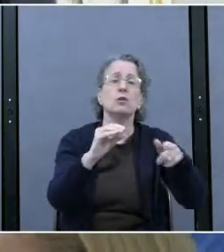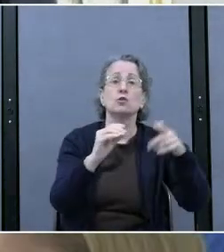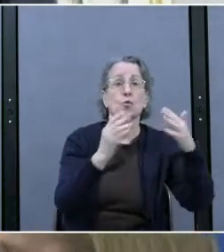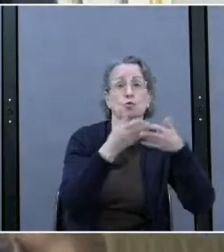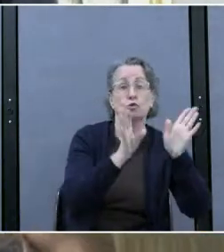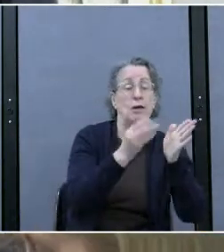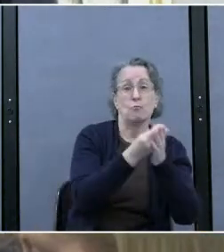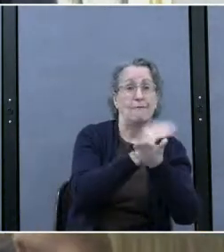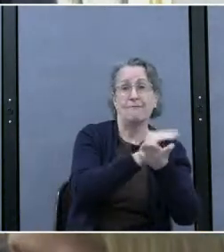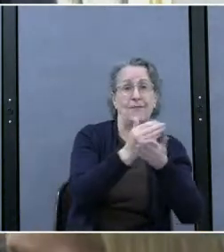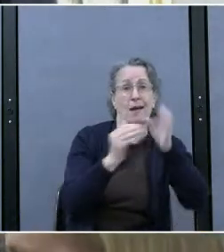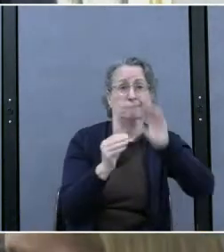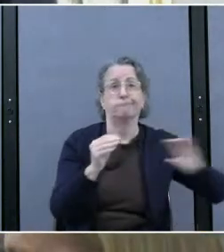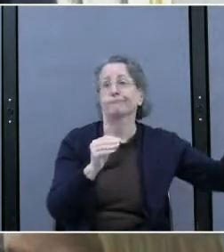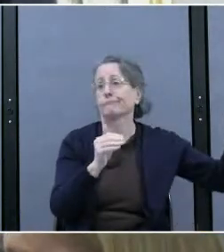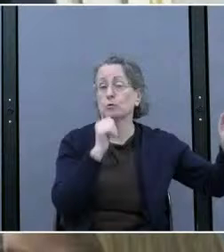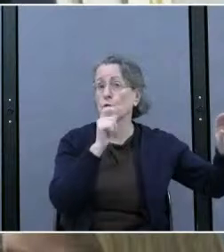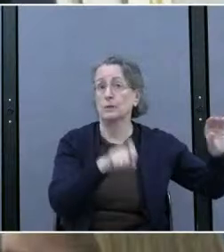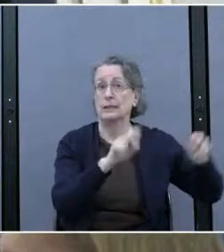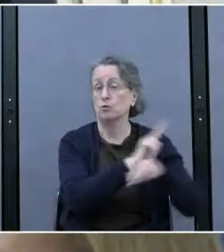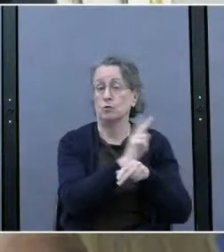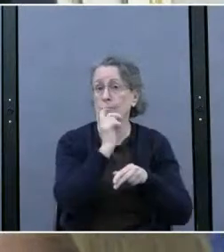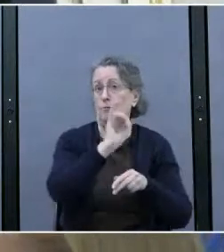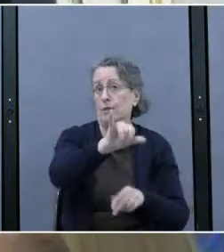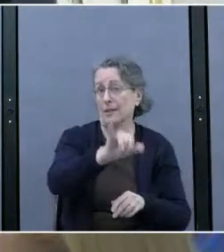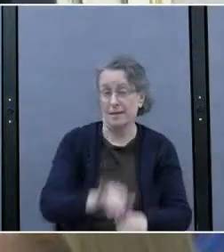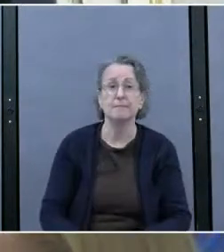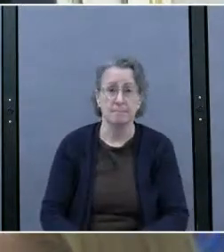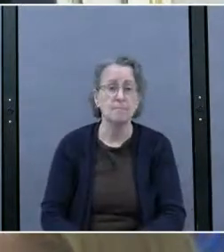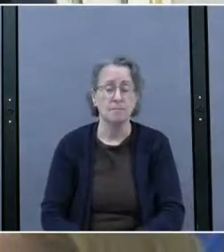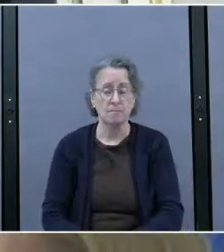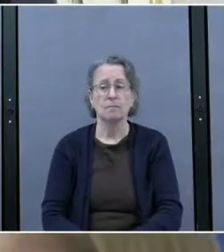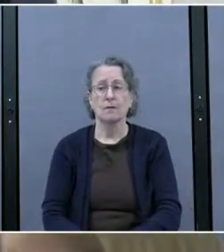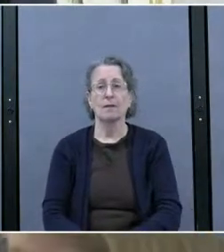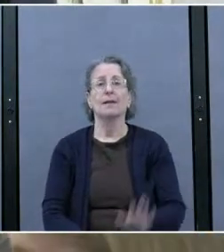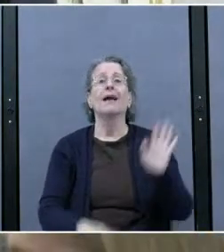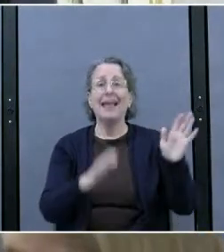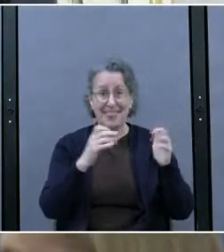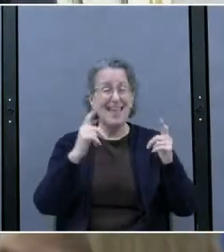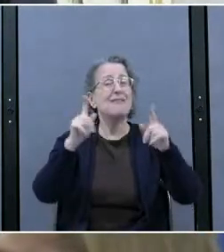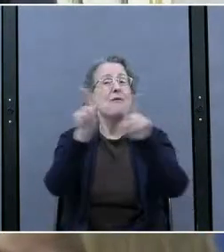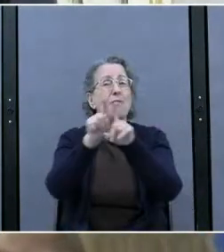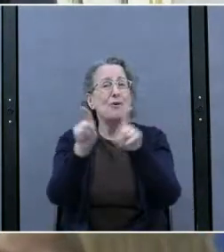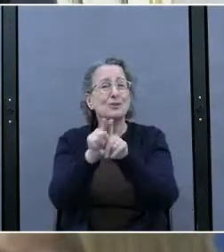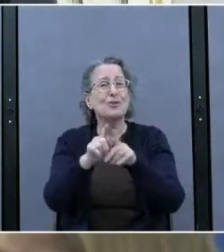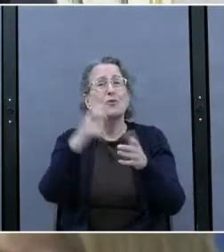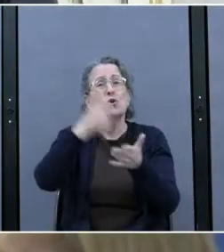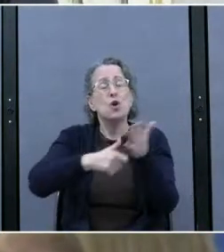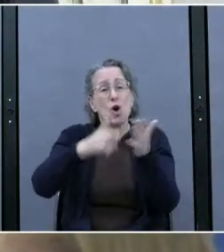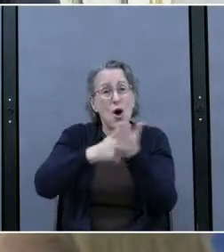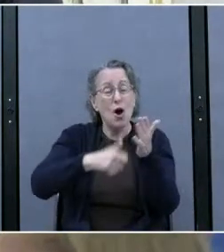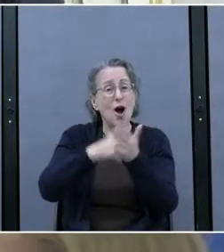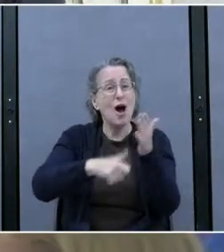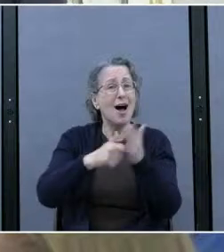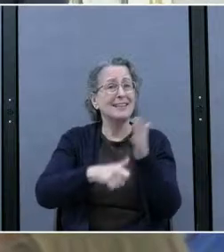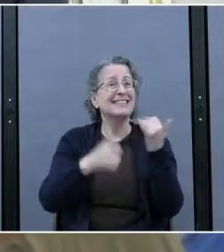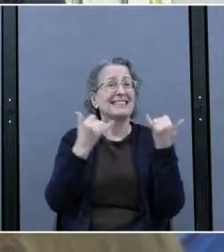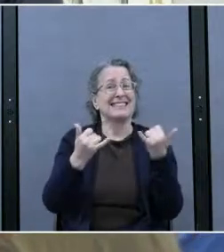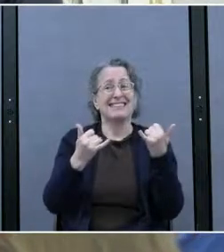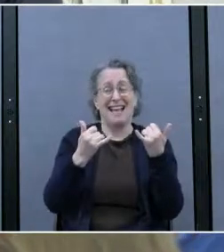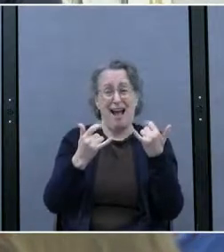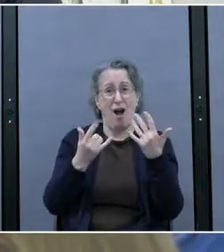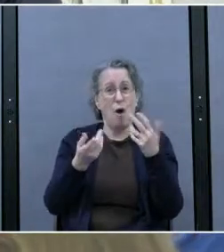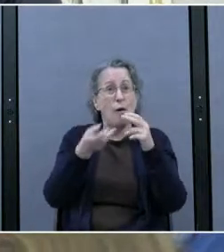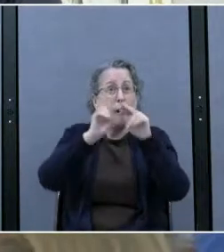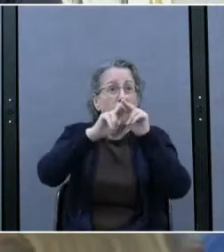what are we putting over, moving to taxpayers paying for? Like we just heard, there's a discussion about